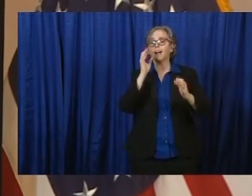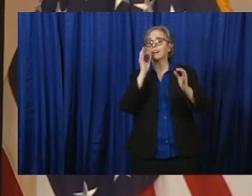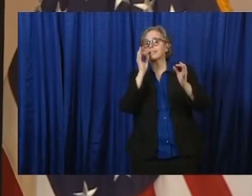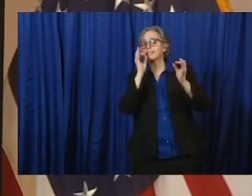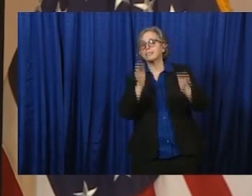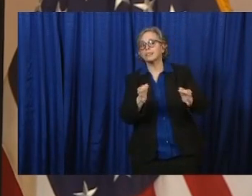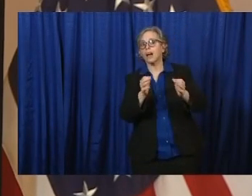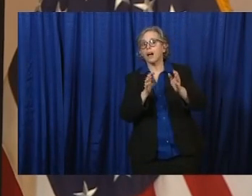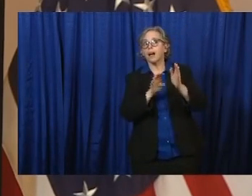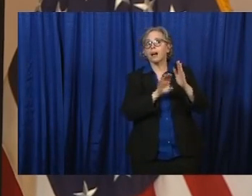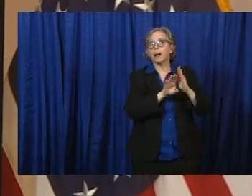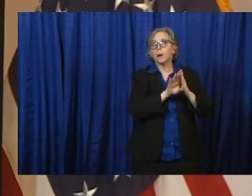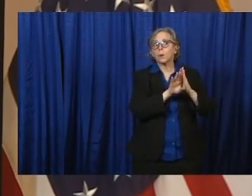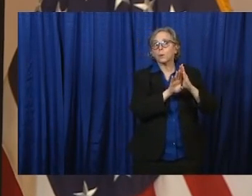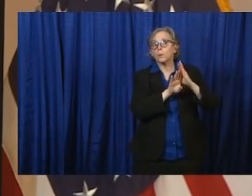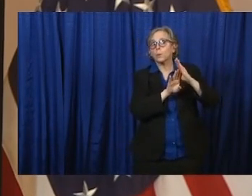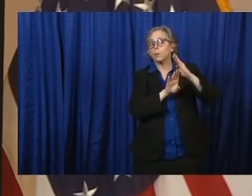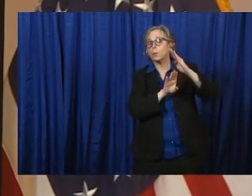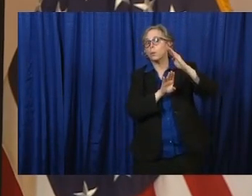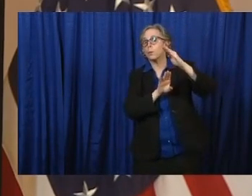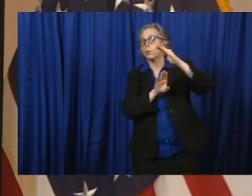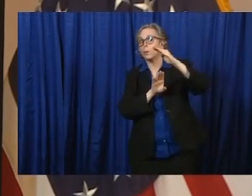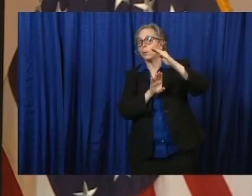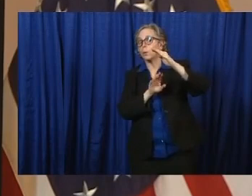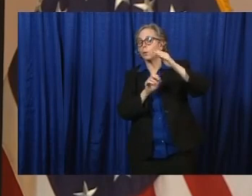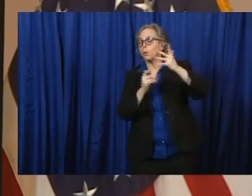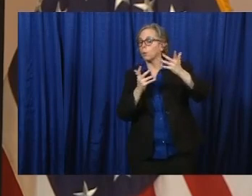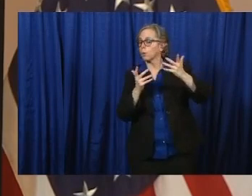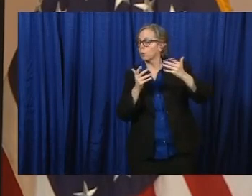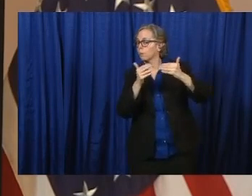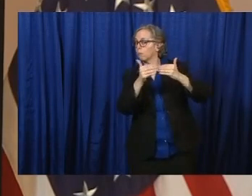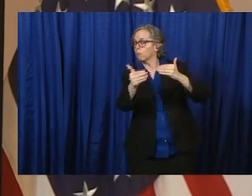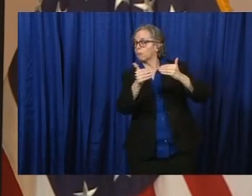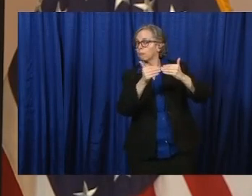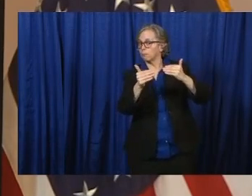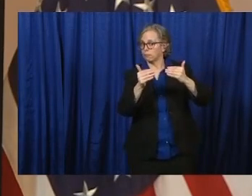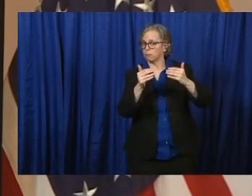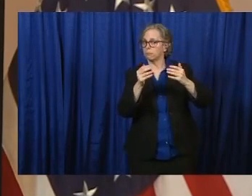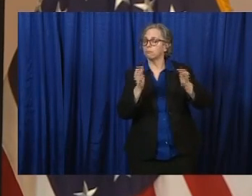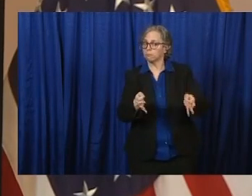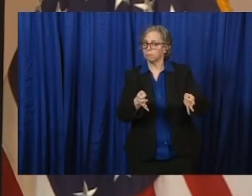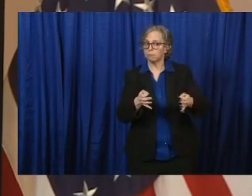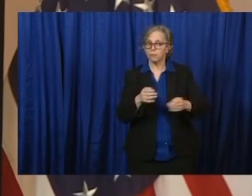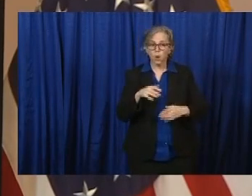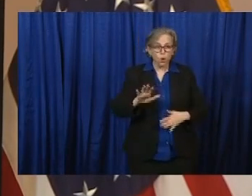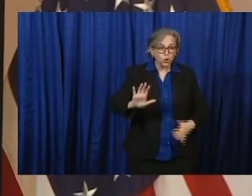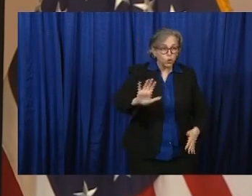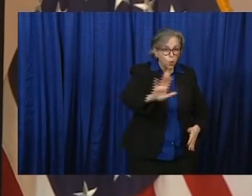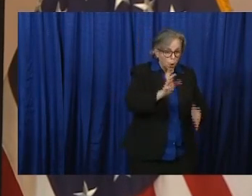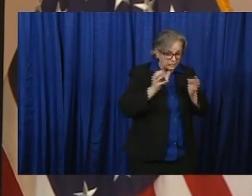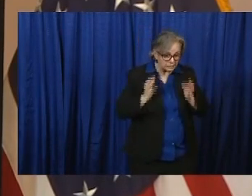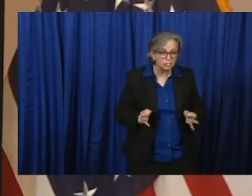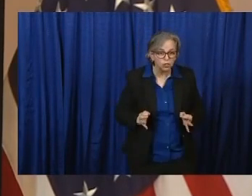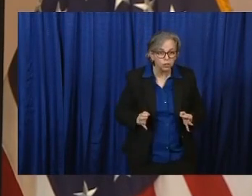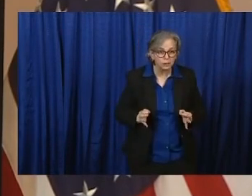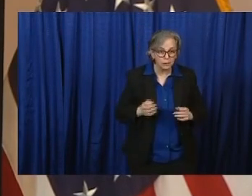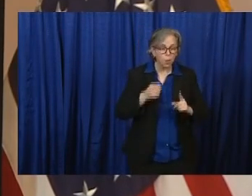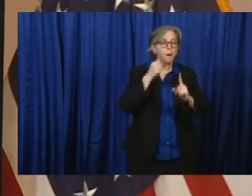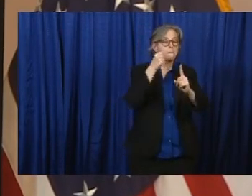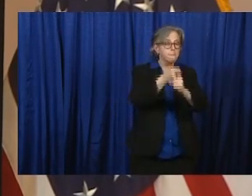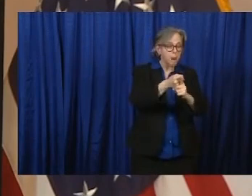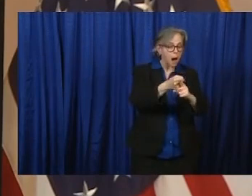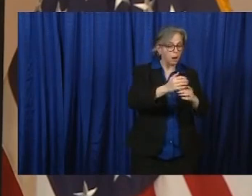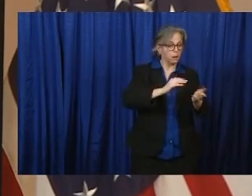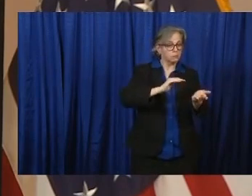our frontline personnel, those medical providers, those practitioners that are going to be on the front line during this fight.